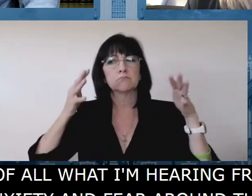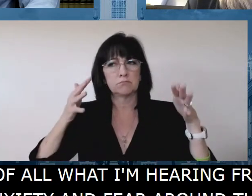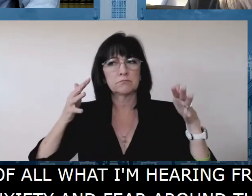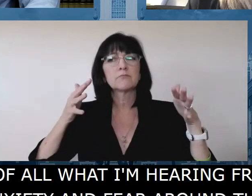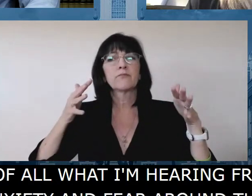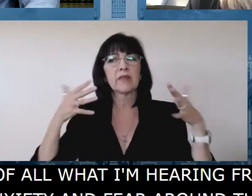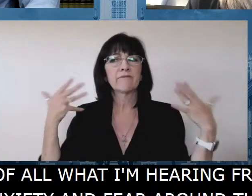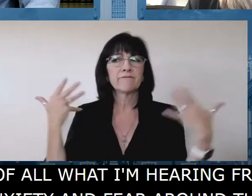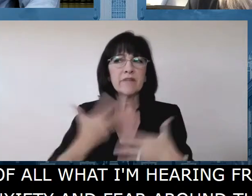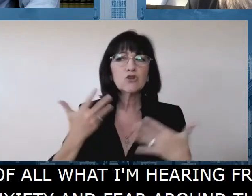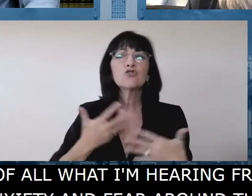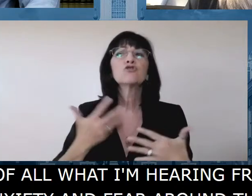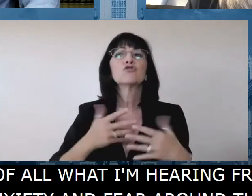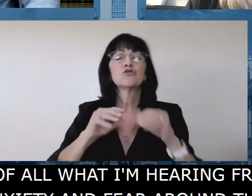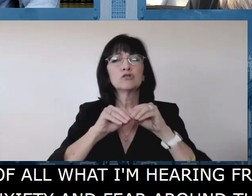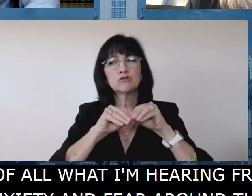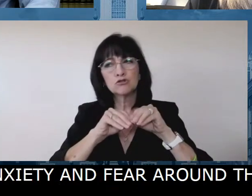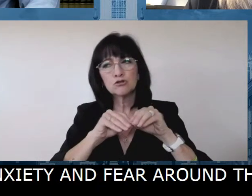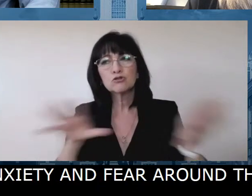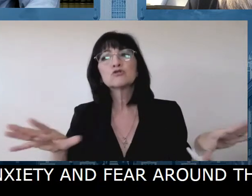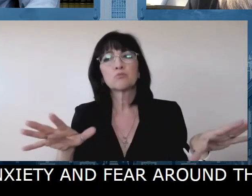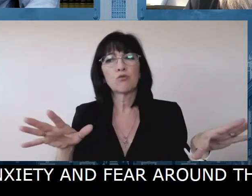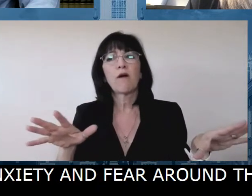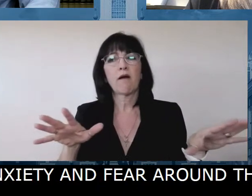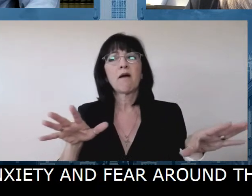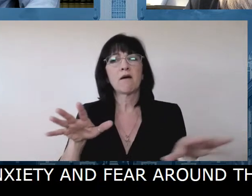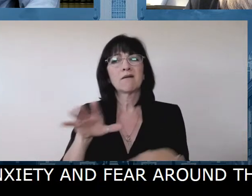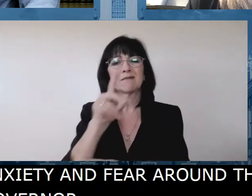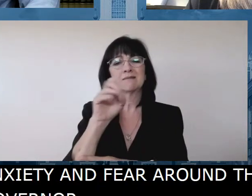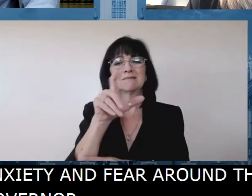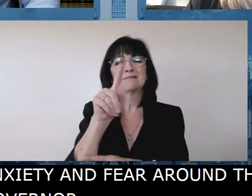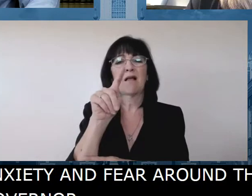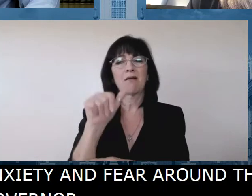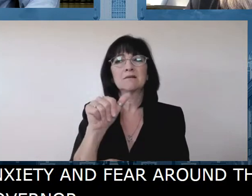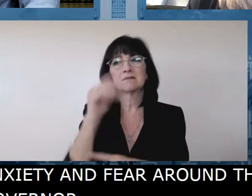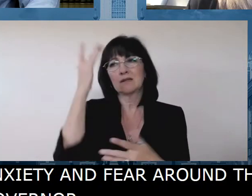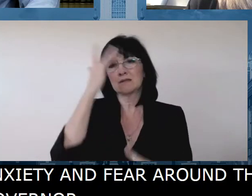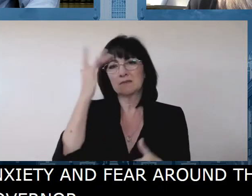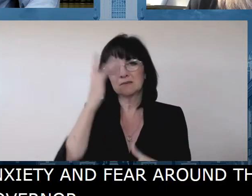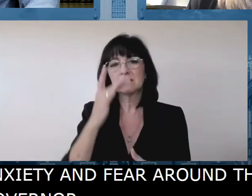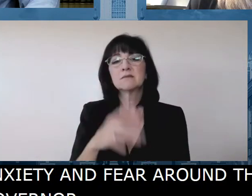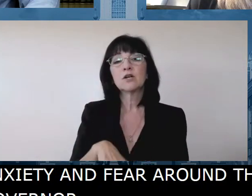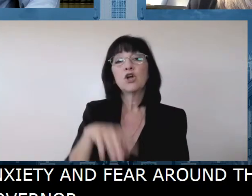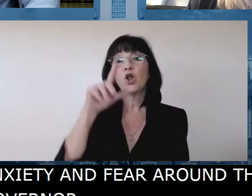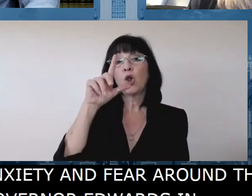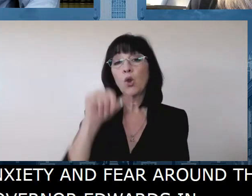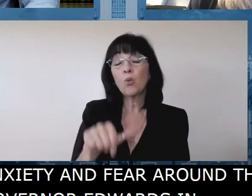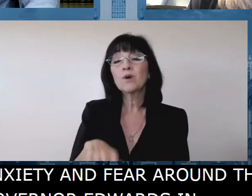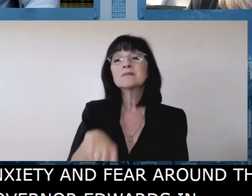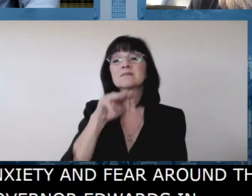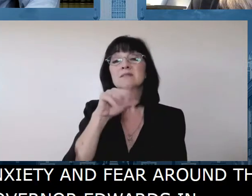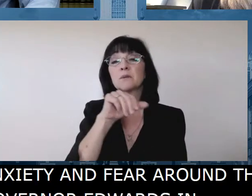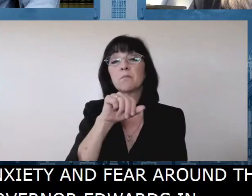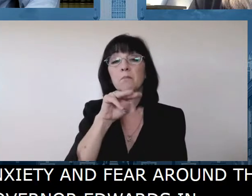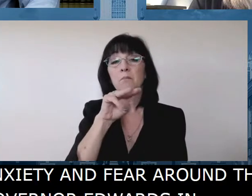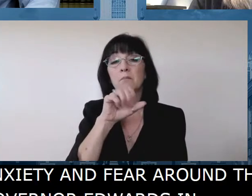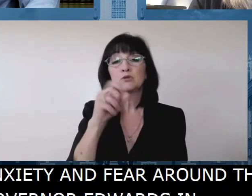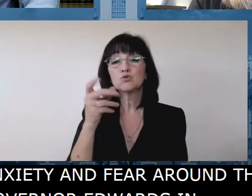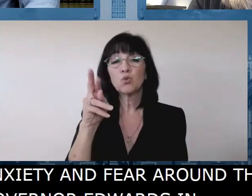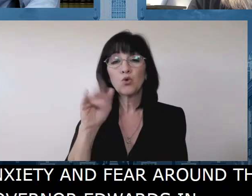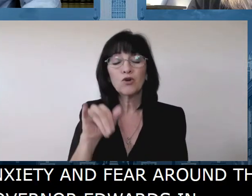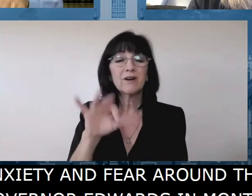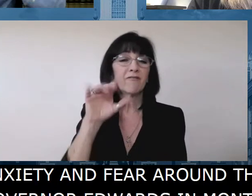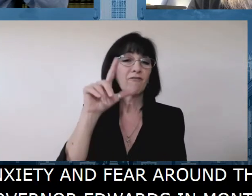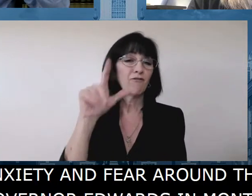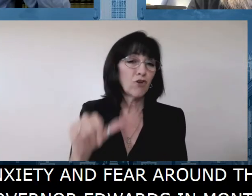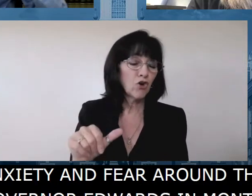Governor John Bel Edwards in Louisiana, in Missouri, in Florida, and some of these other states